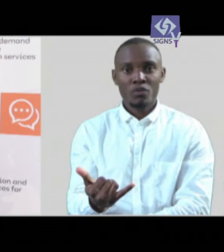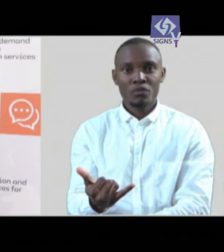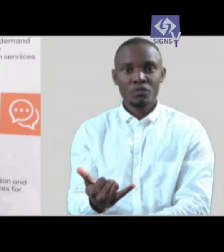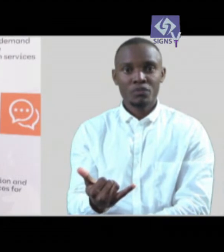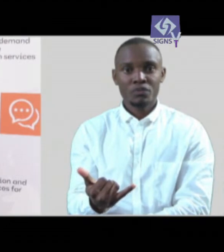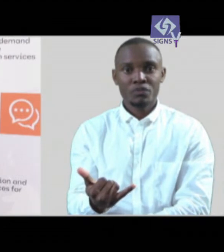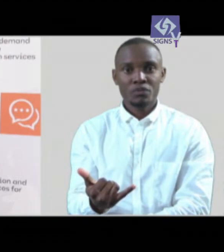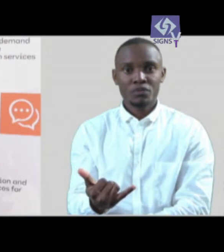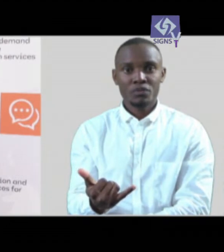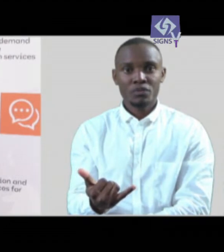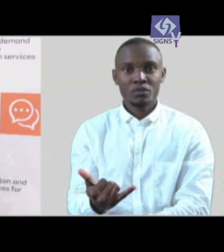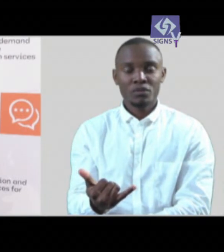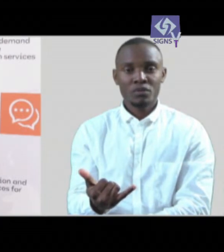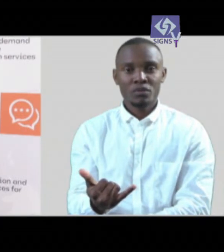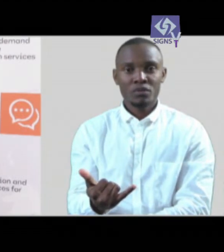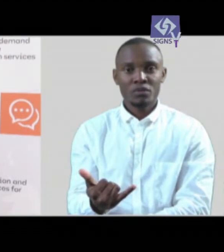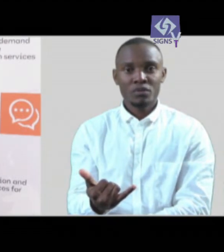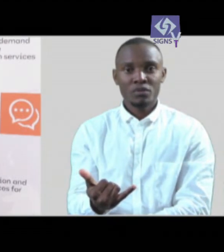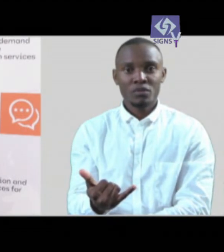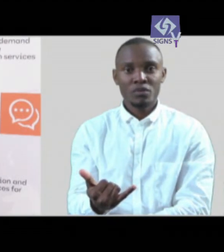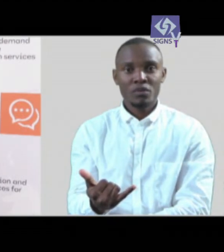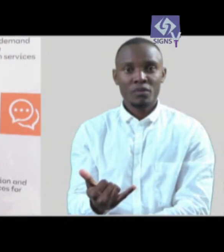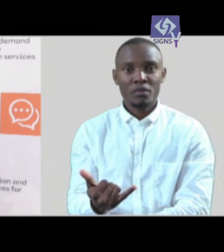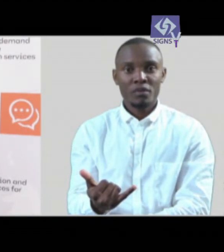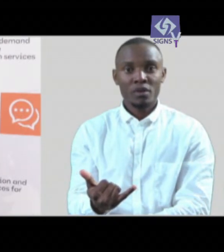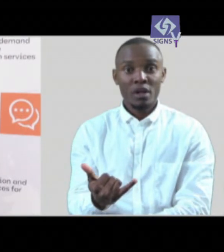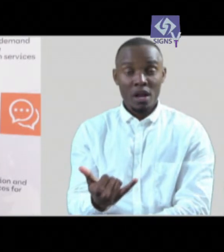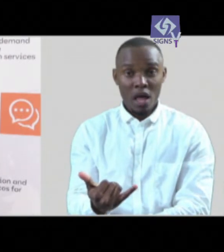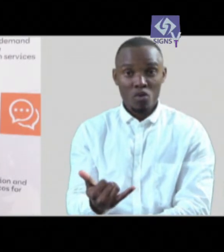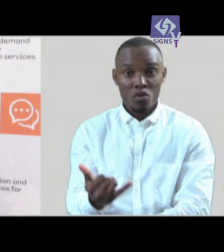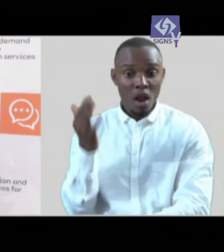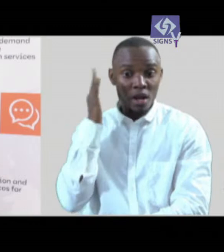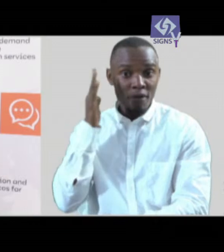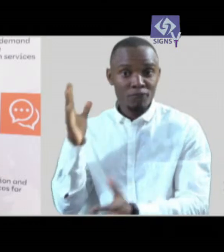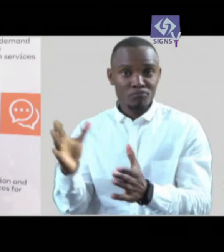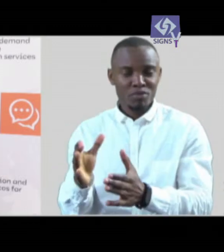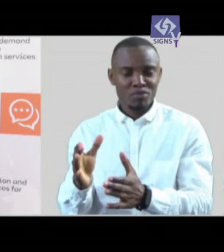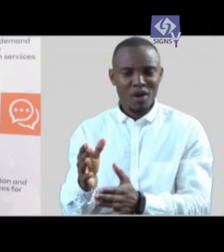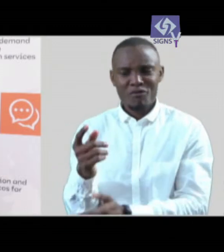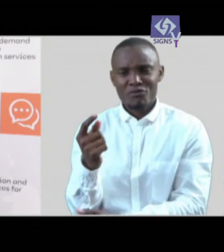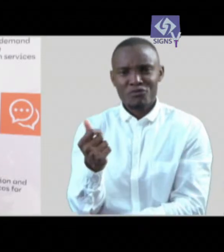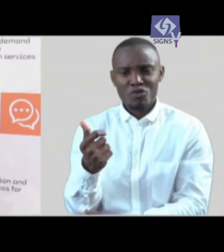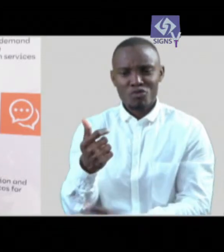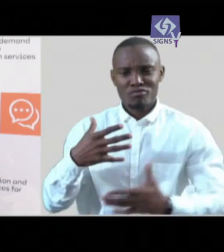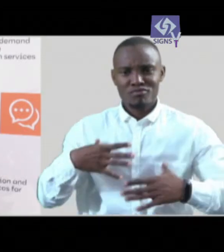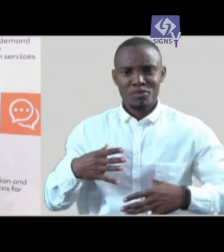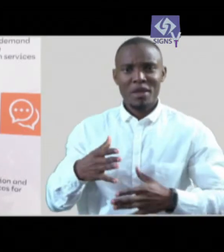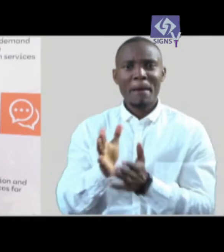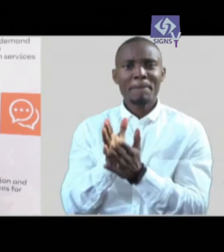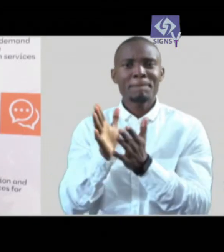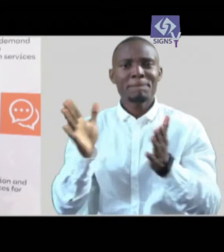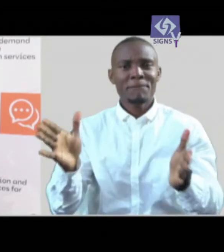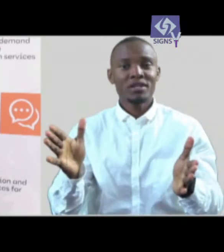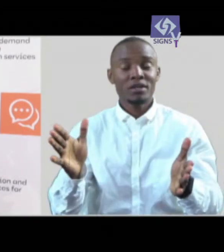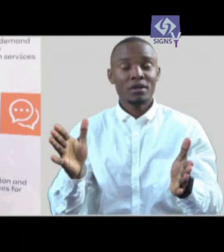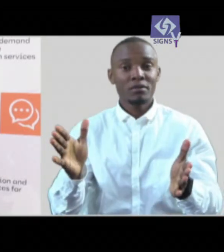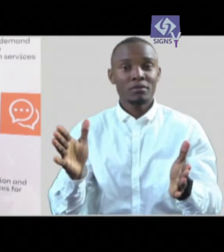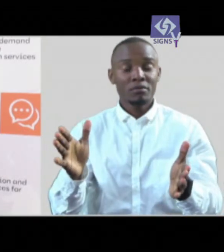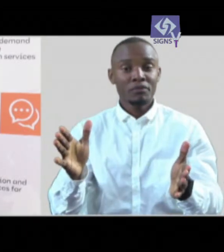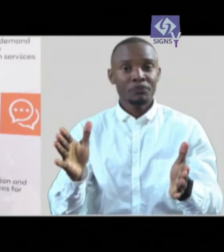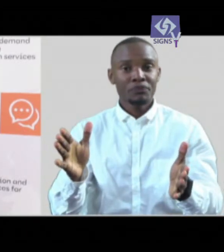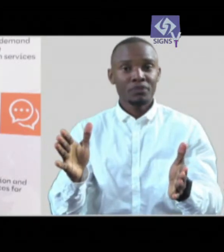being this marginal, the minority population in the major